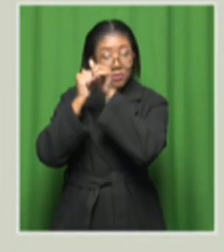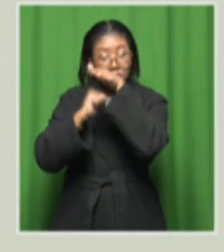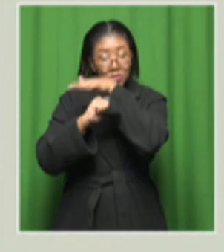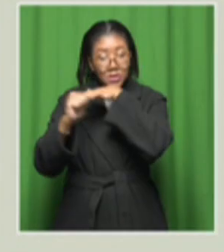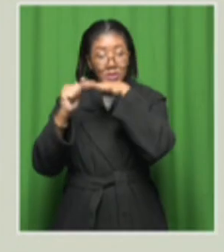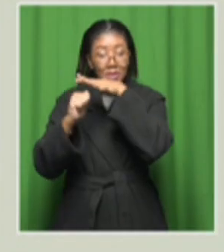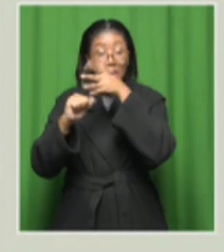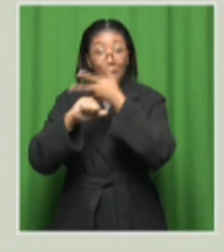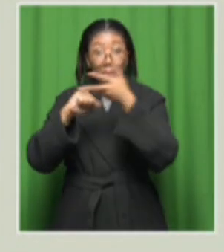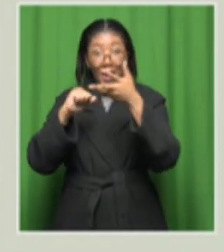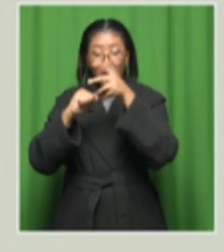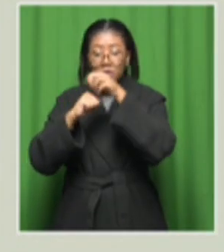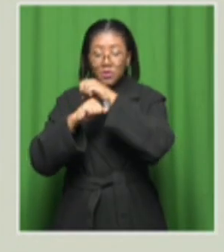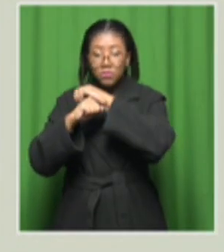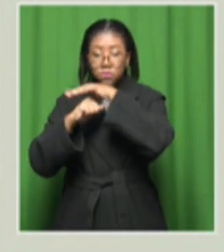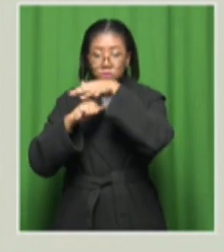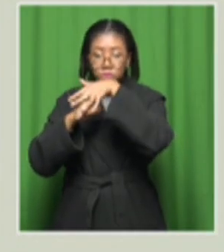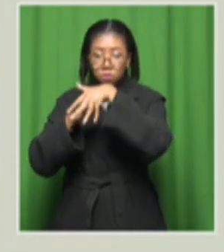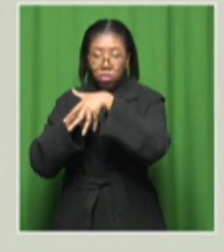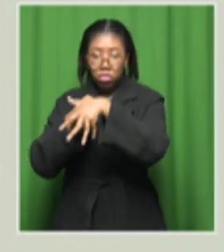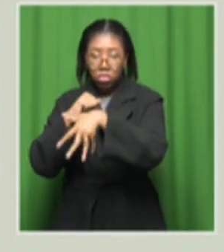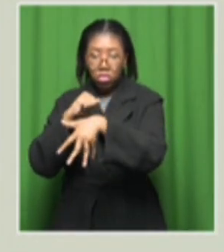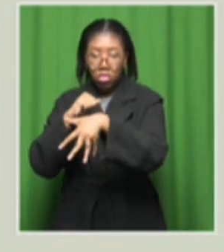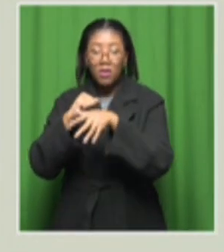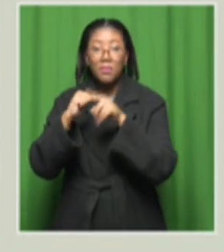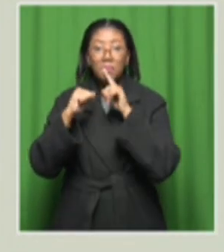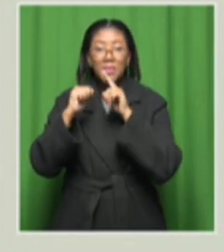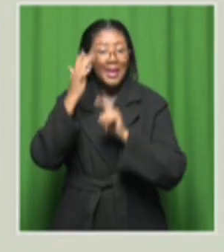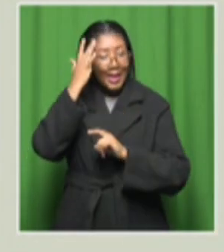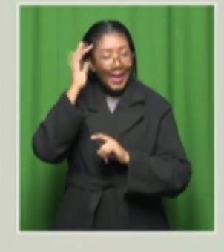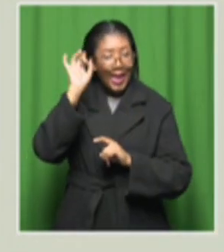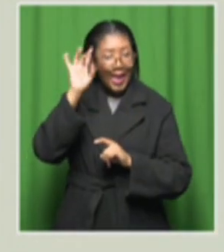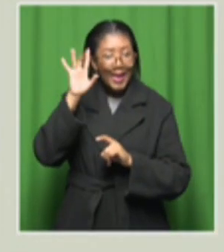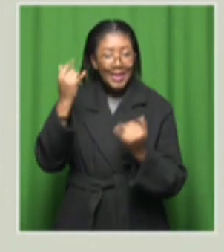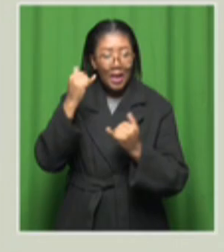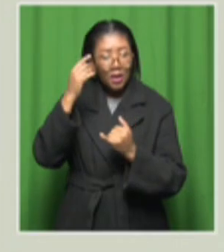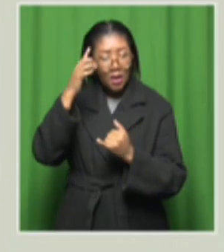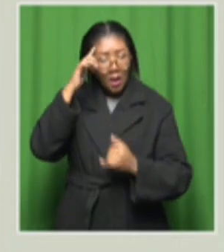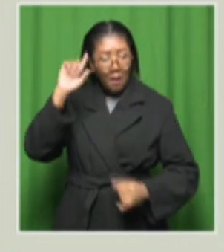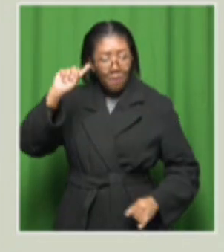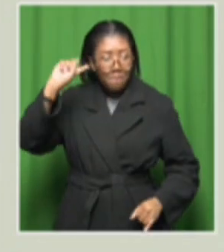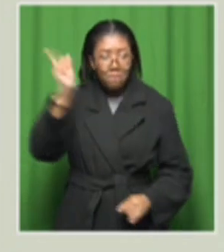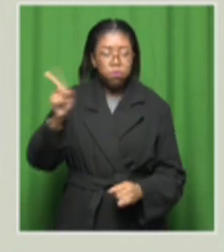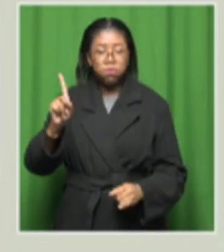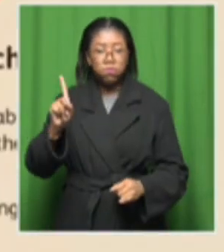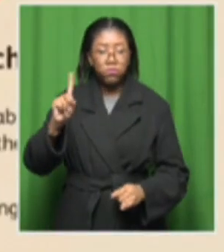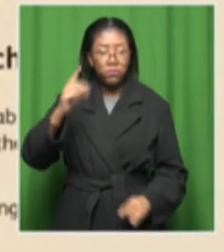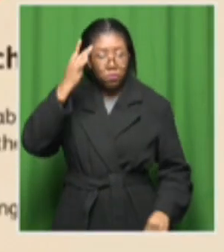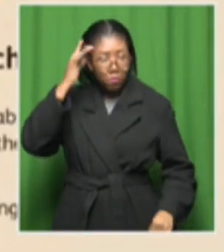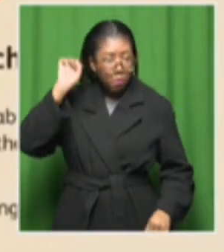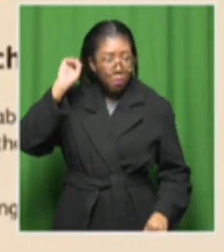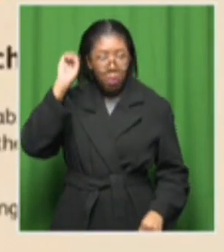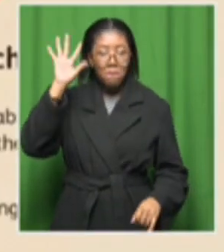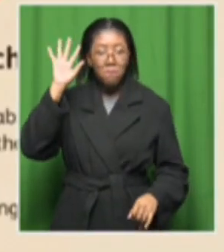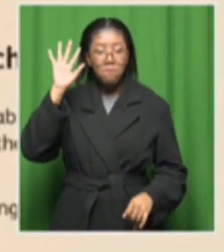a medical emergency. So usually the headache is more like a thunderclap headache. It's the worst headache of their lives.